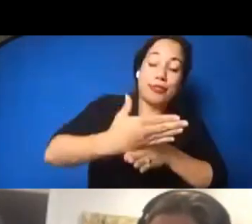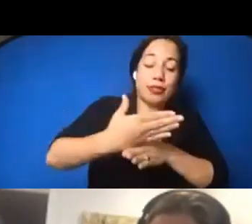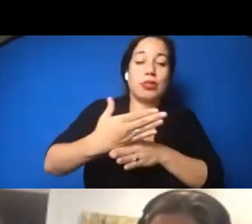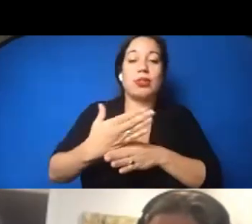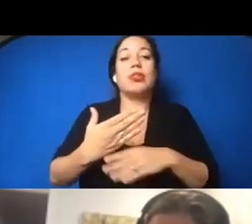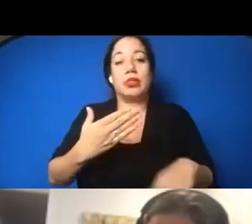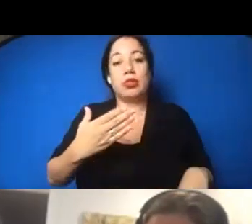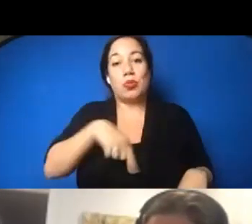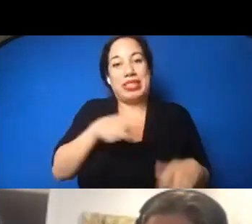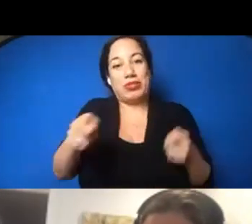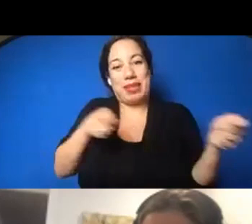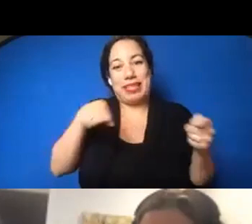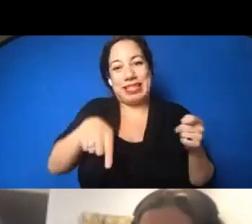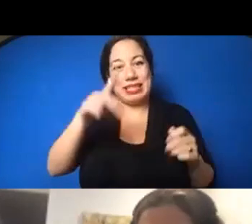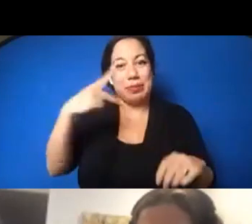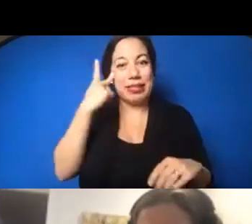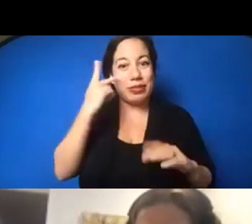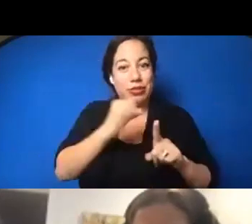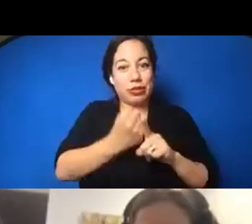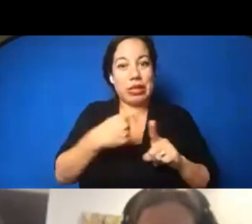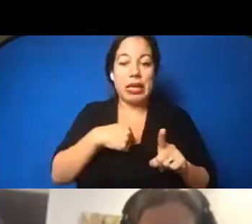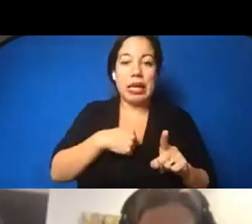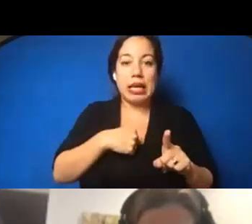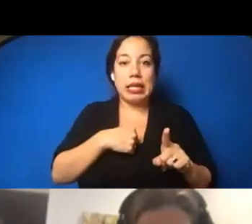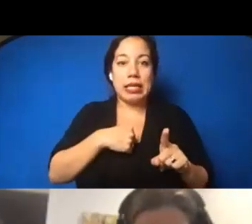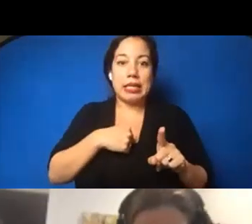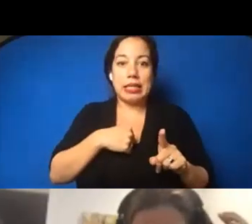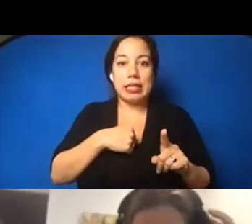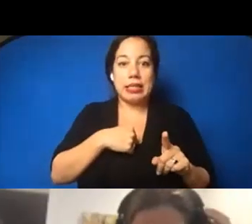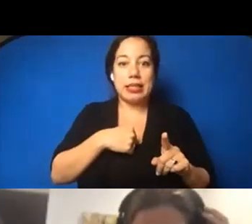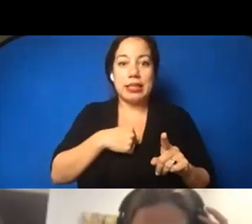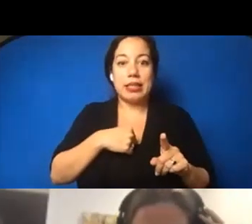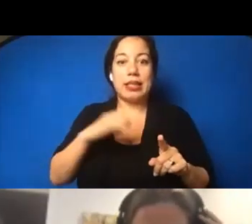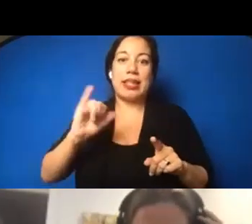political situation, which I'm saying as Fiocruz, which is a governmental